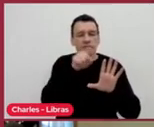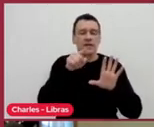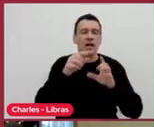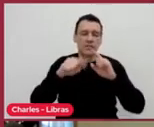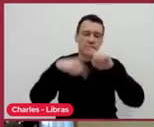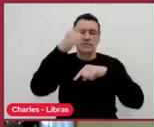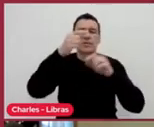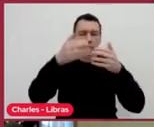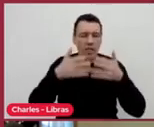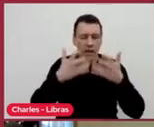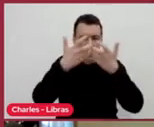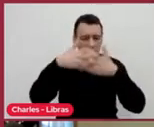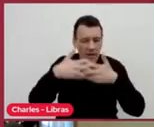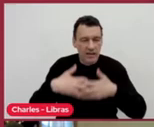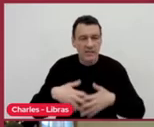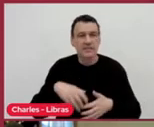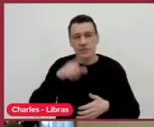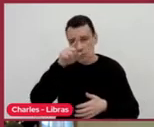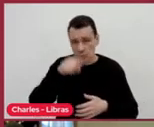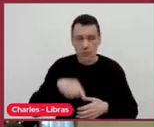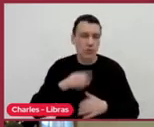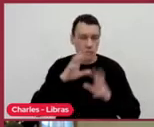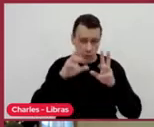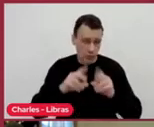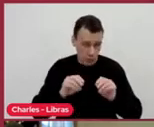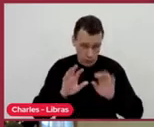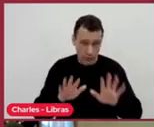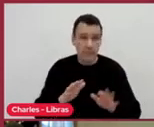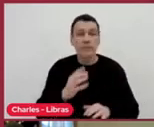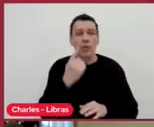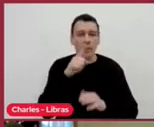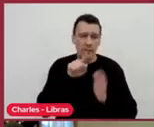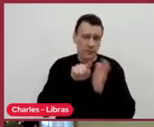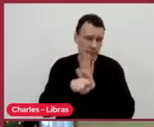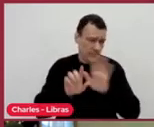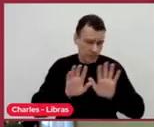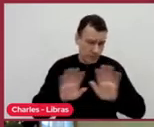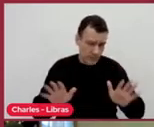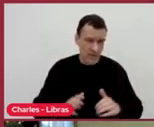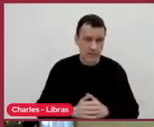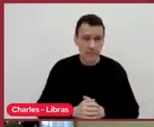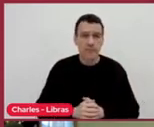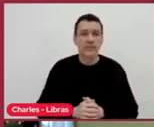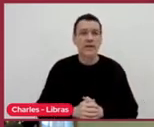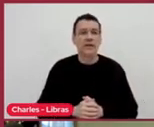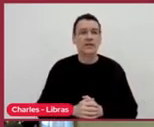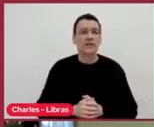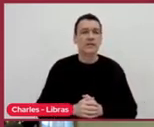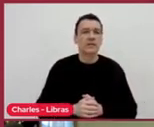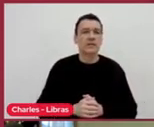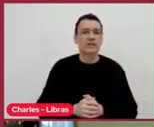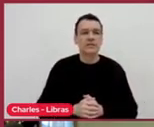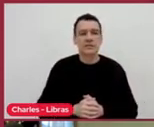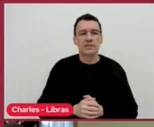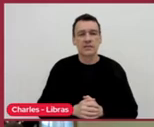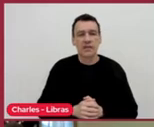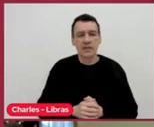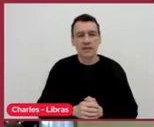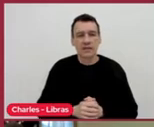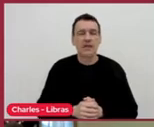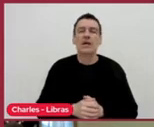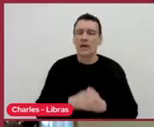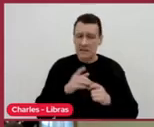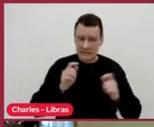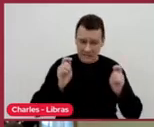amazing. Okay, so the question that I think we can imagine is, can we have this